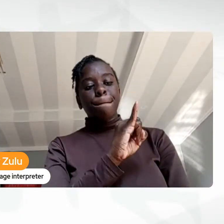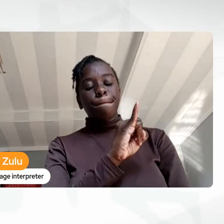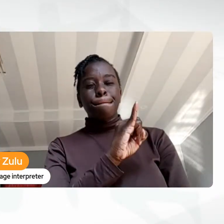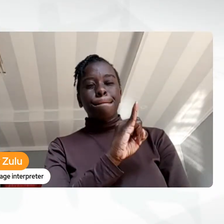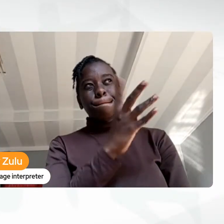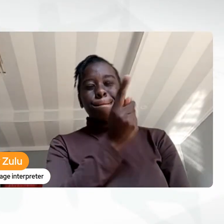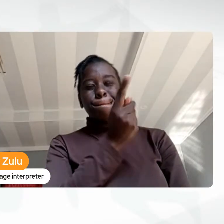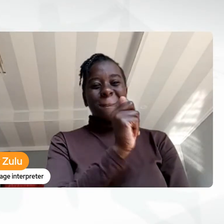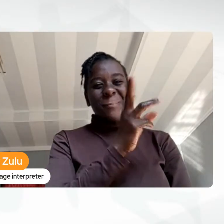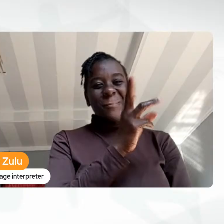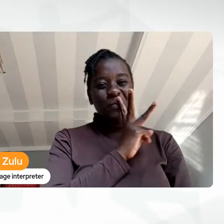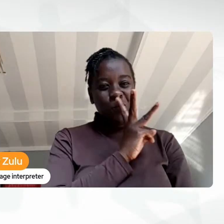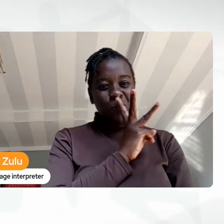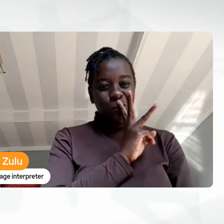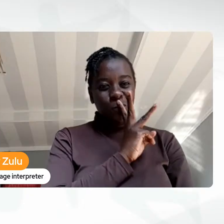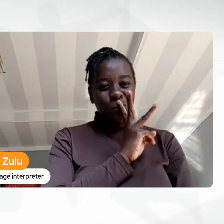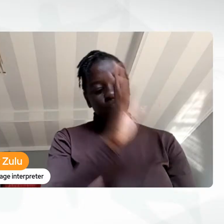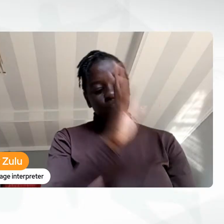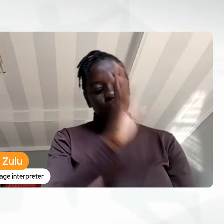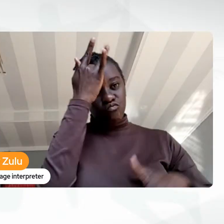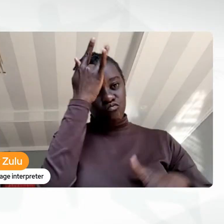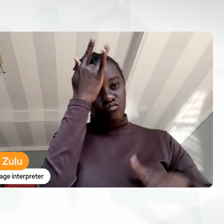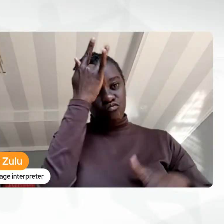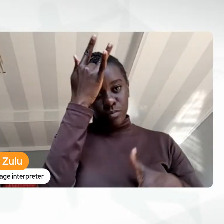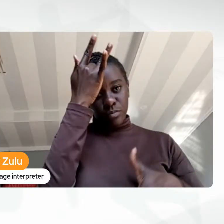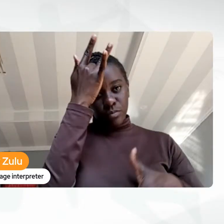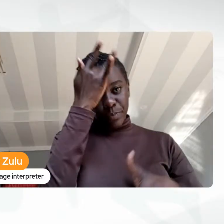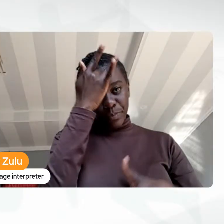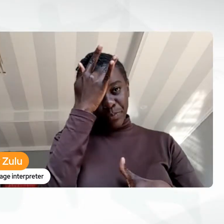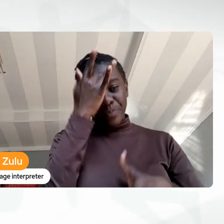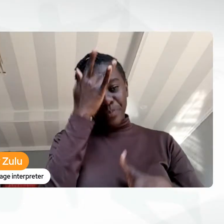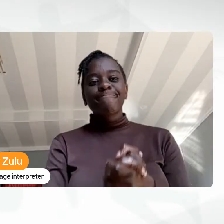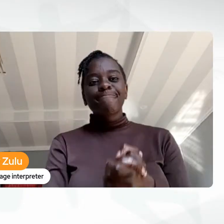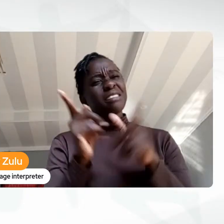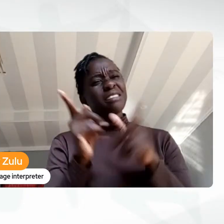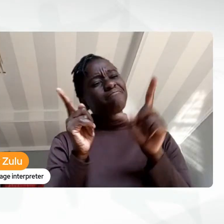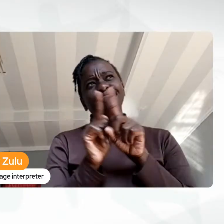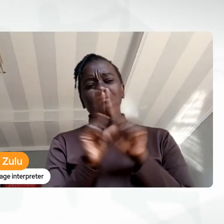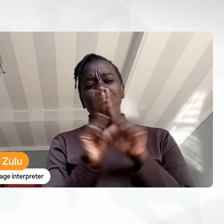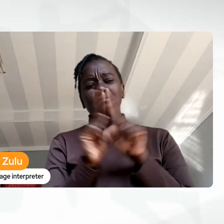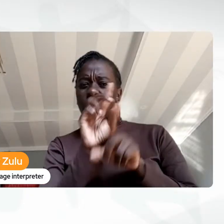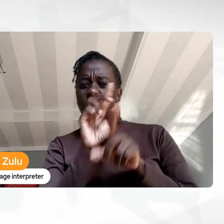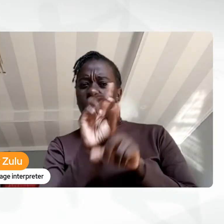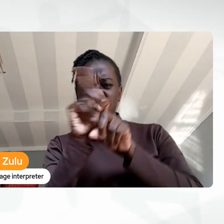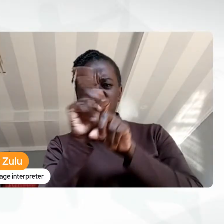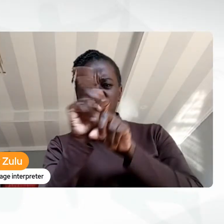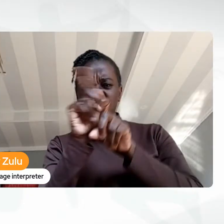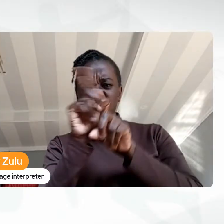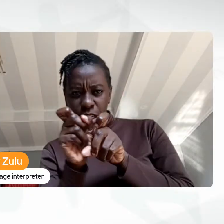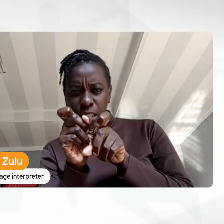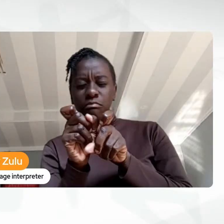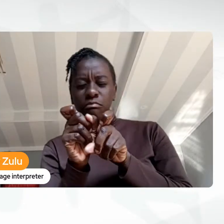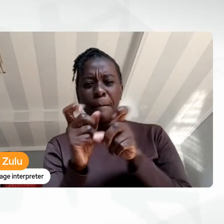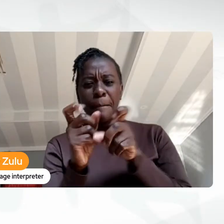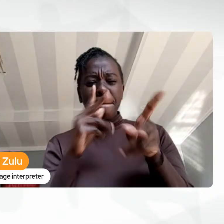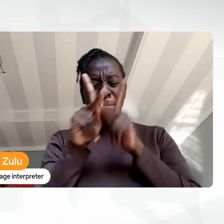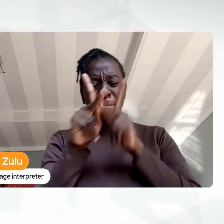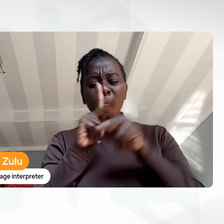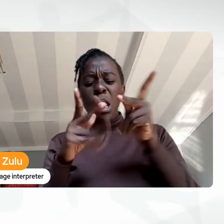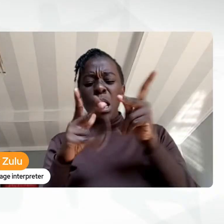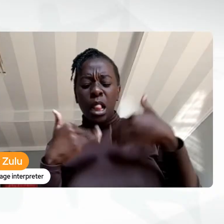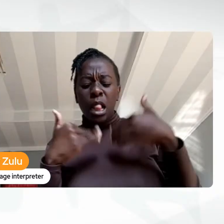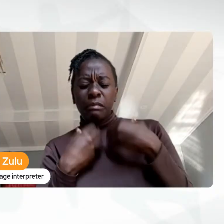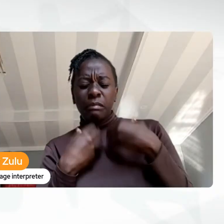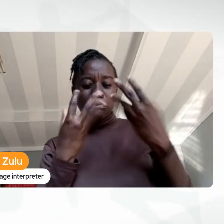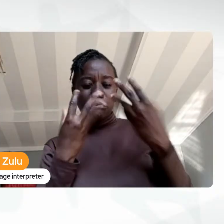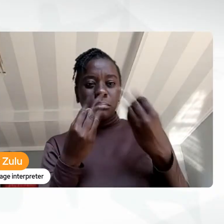think and the questions that they've been having for some time now, and now that we brought the show to them, they are just able to